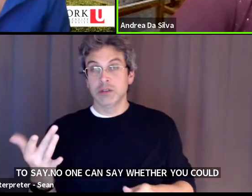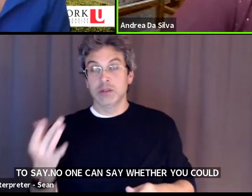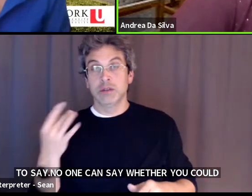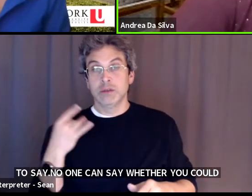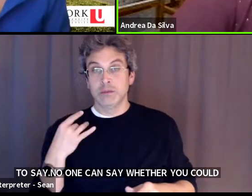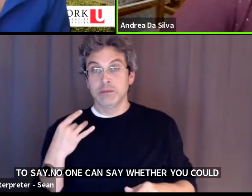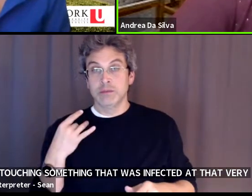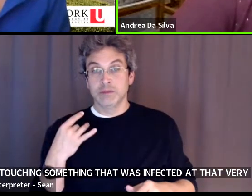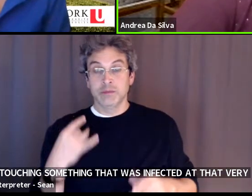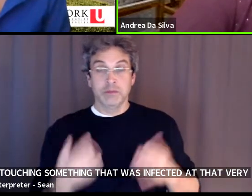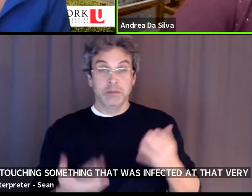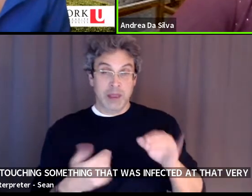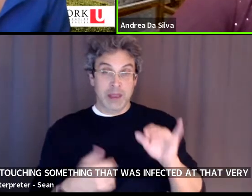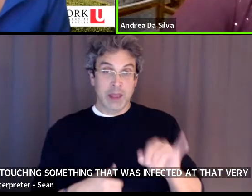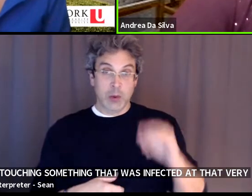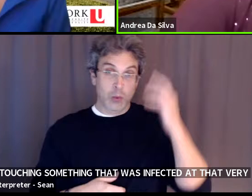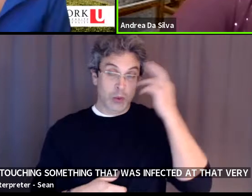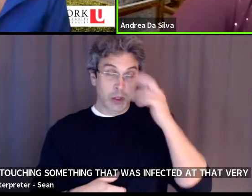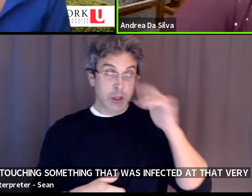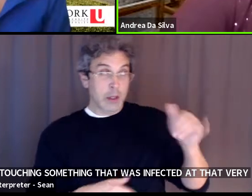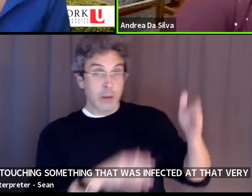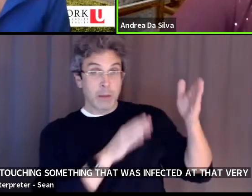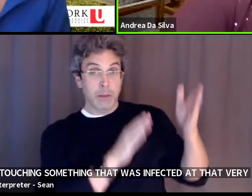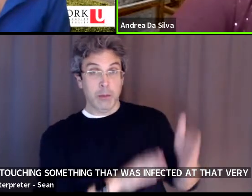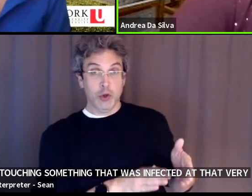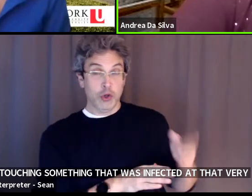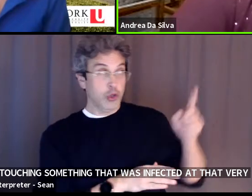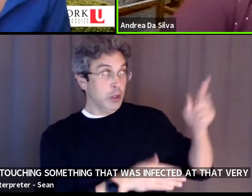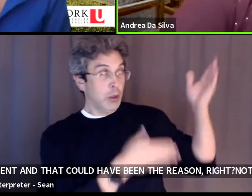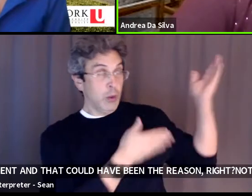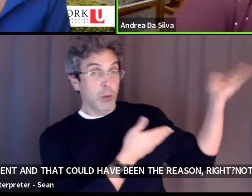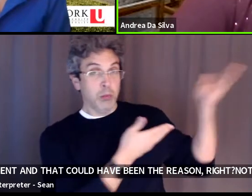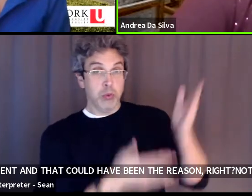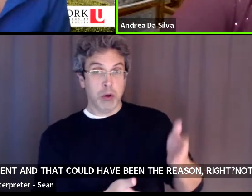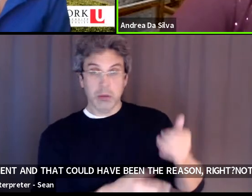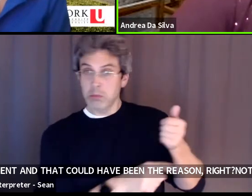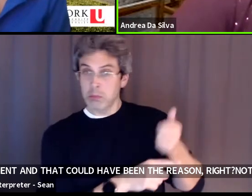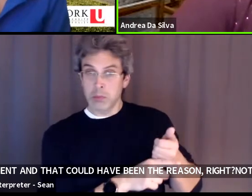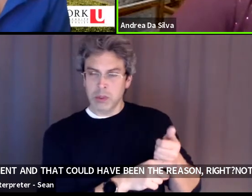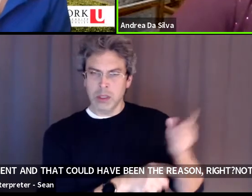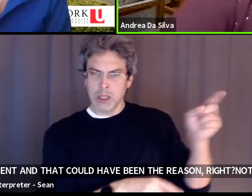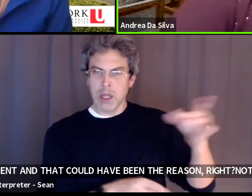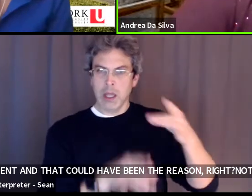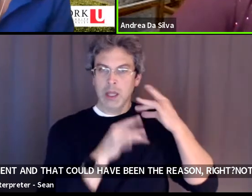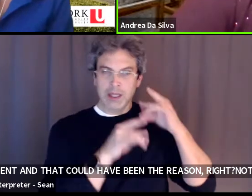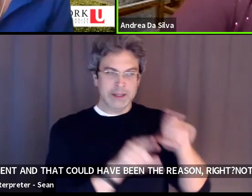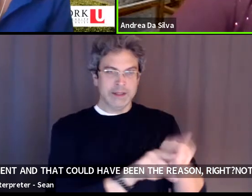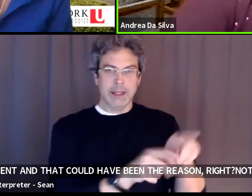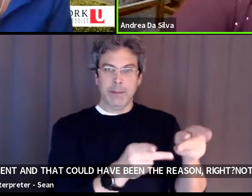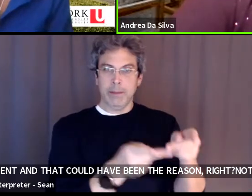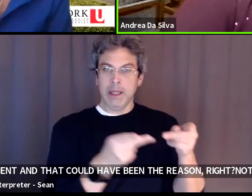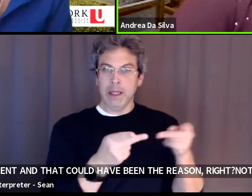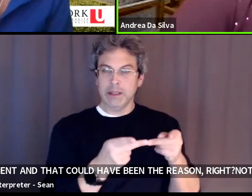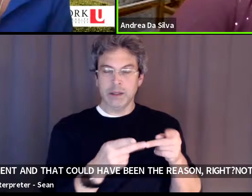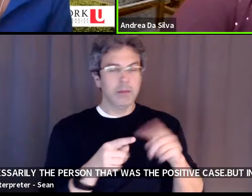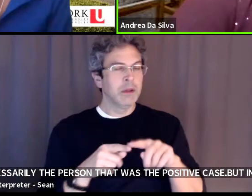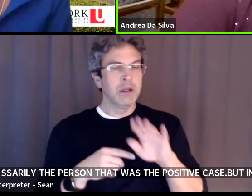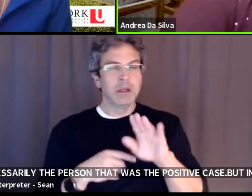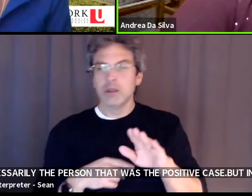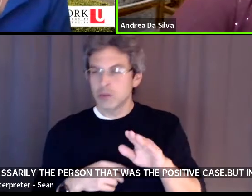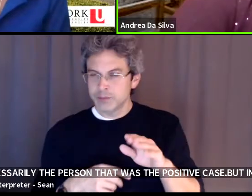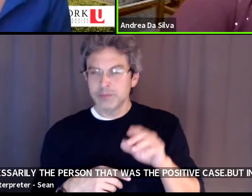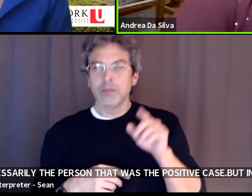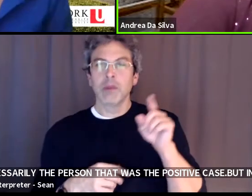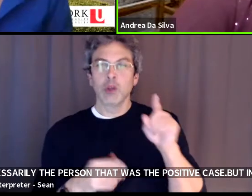Not necessarily the person that was the positive case. But in any case, you would be contacted if